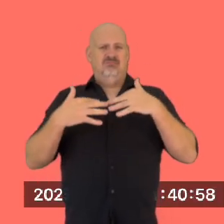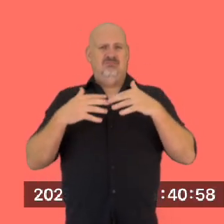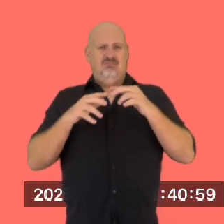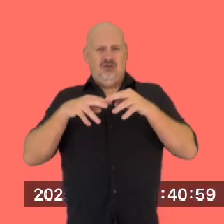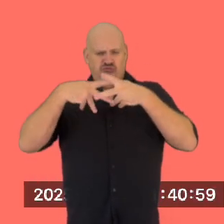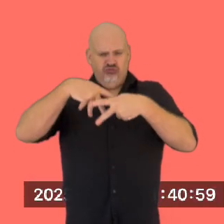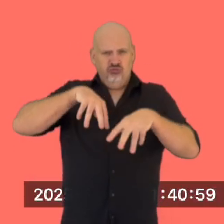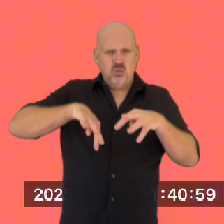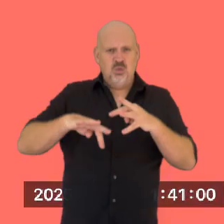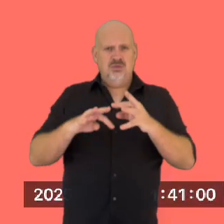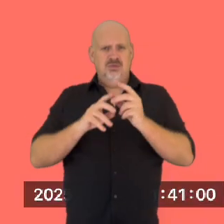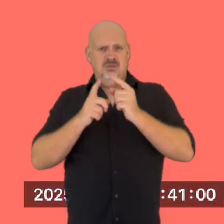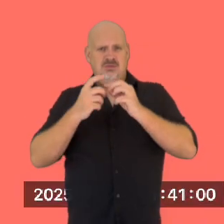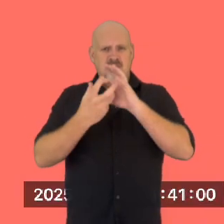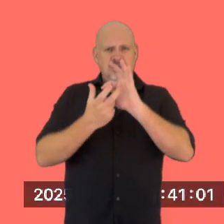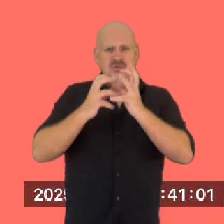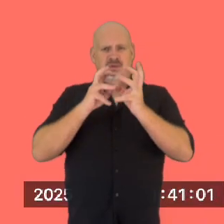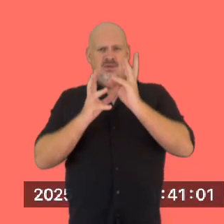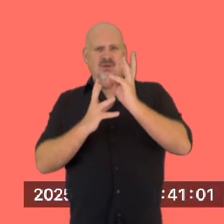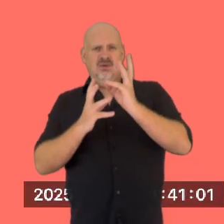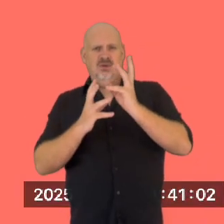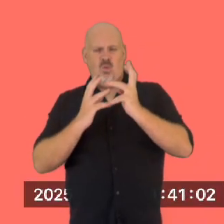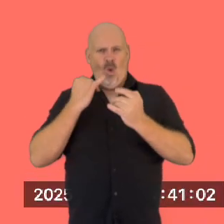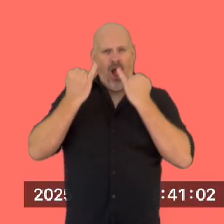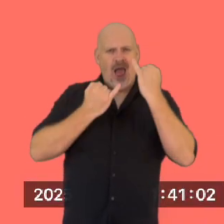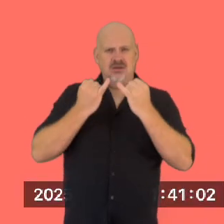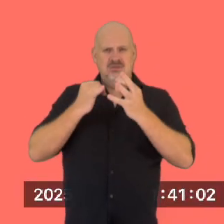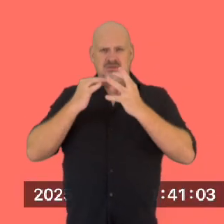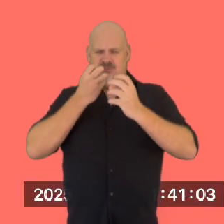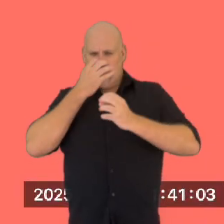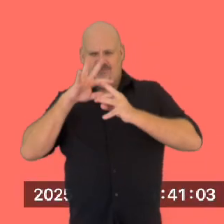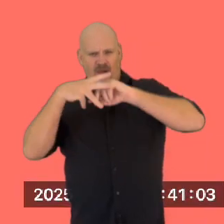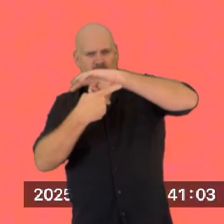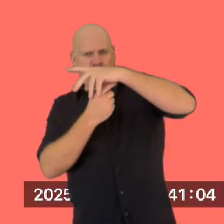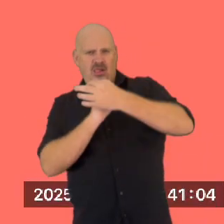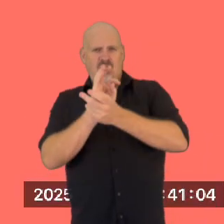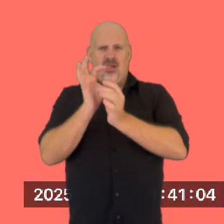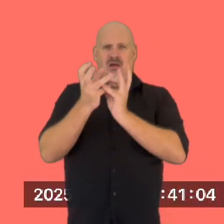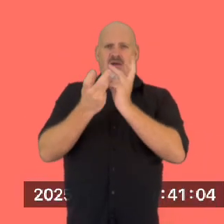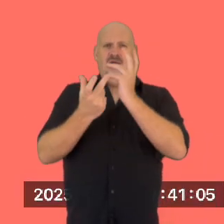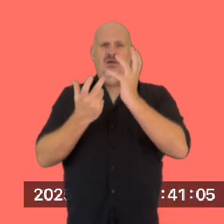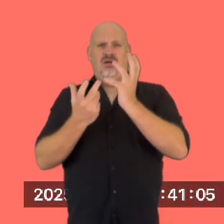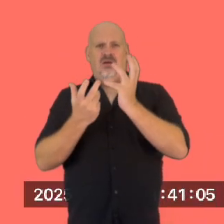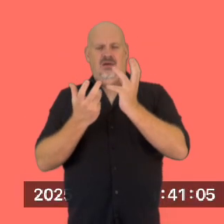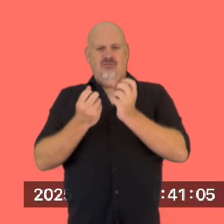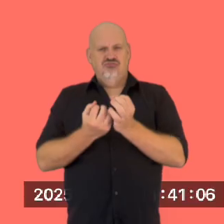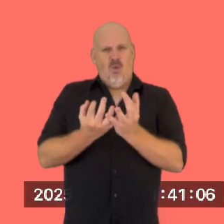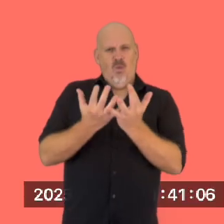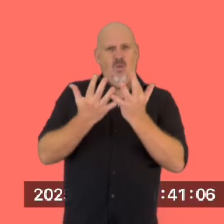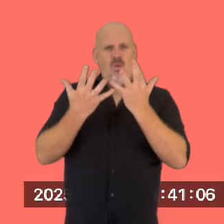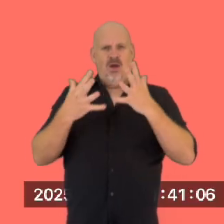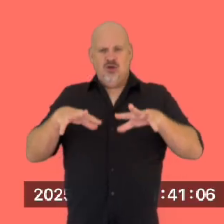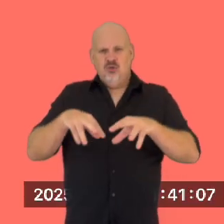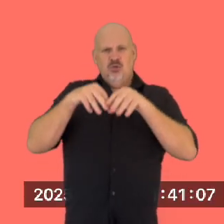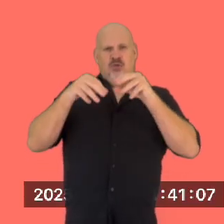extraordinary root systems and balls, which are really really wild and beautiful and tangled